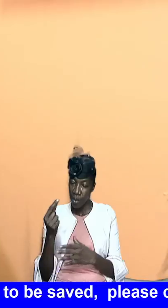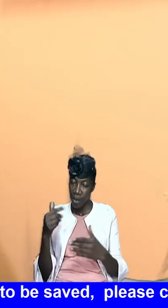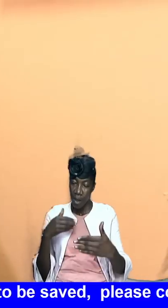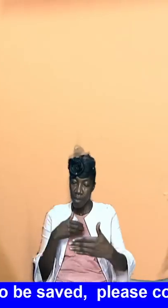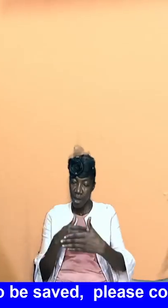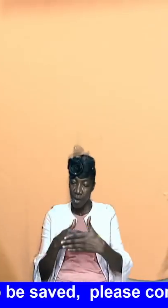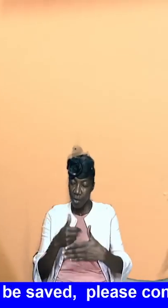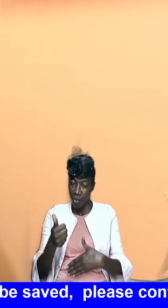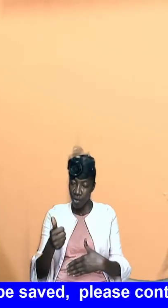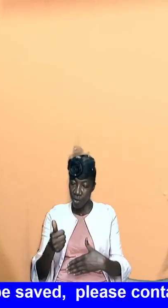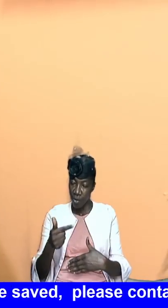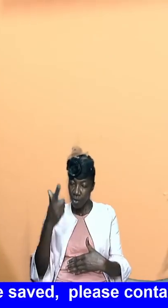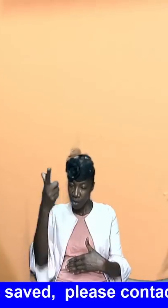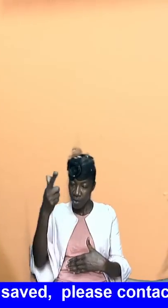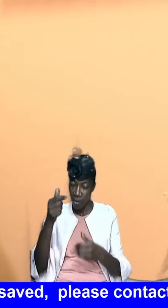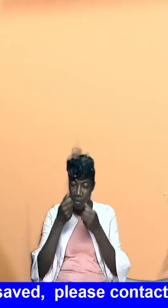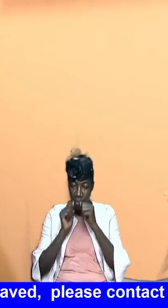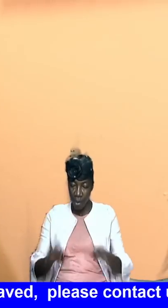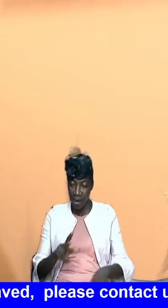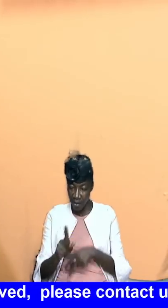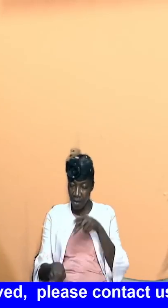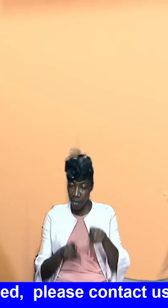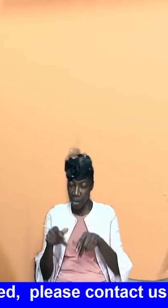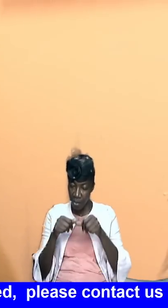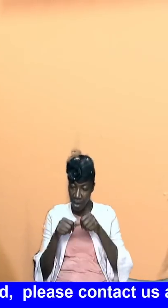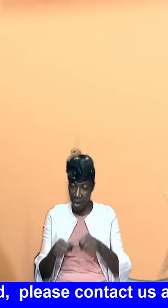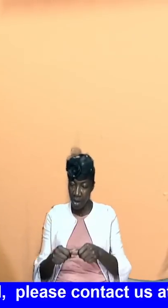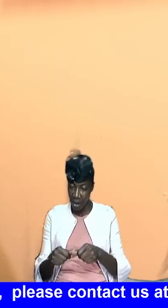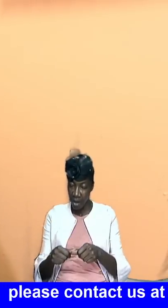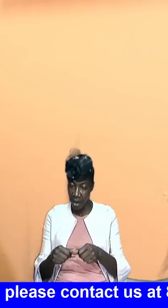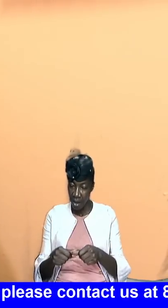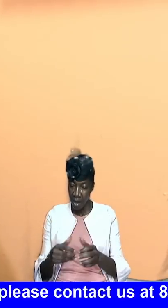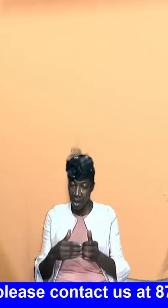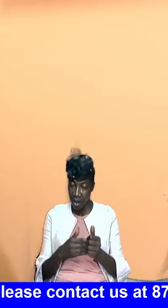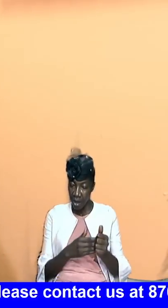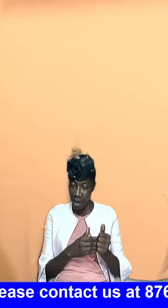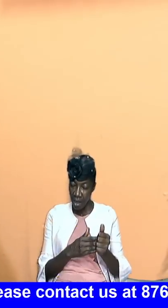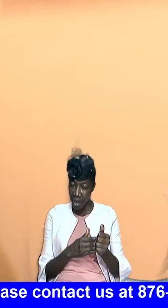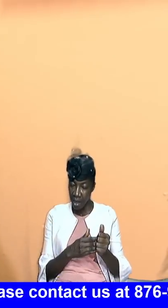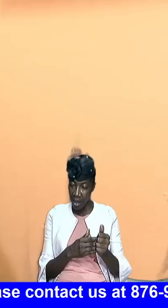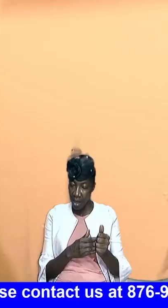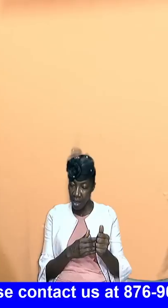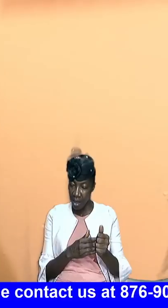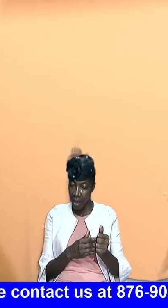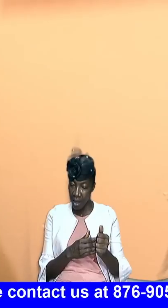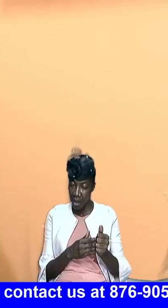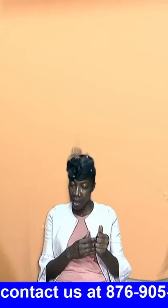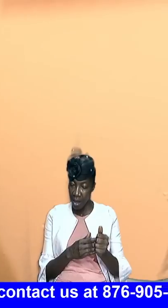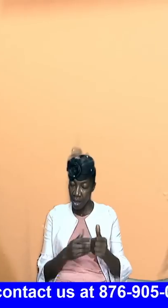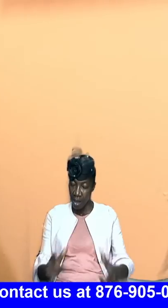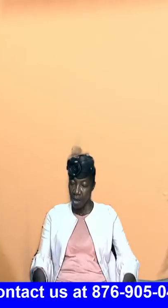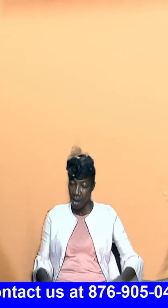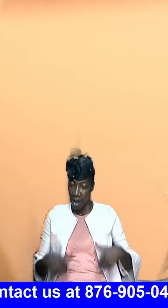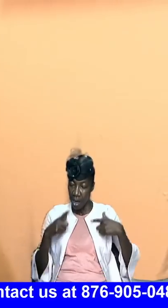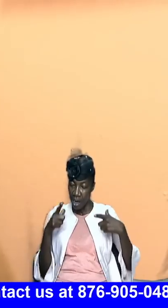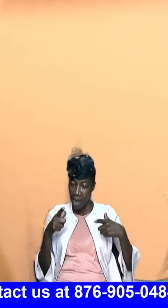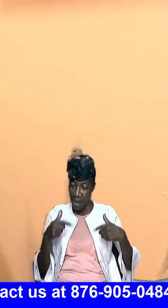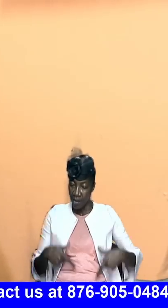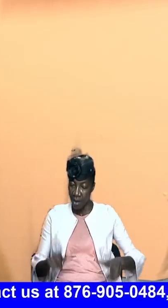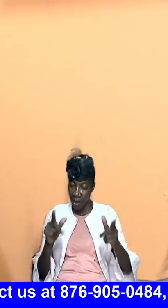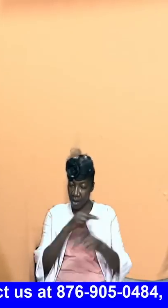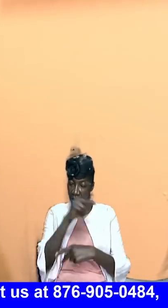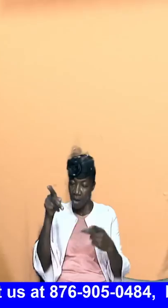closer drawn to you. Bless your people. Continue to lead and direct and navigate our lives, and let